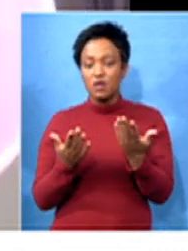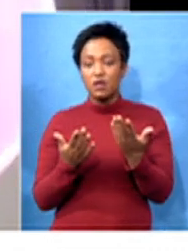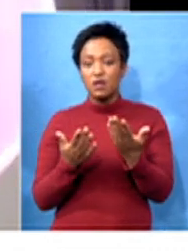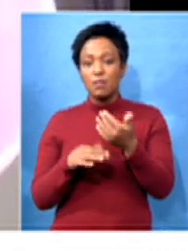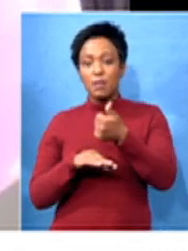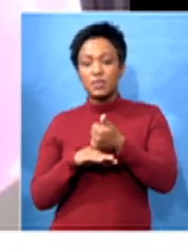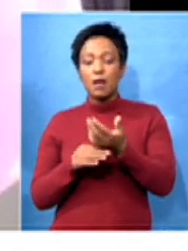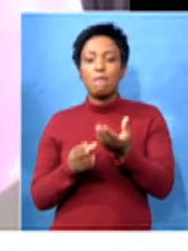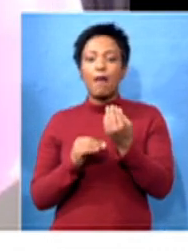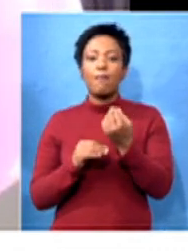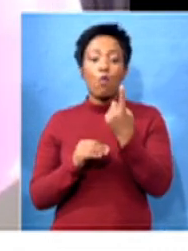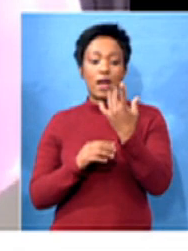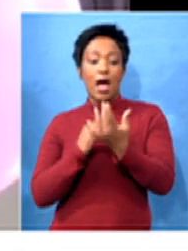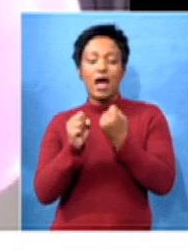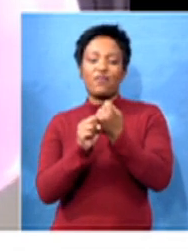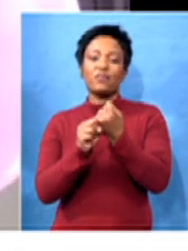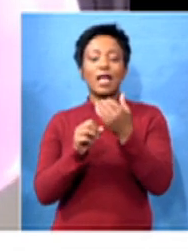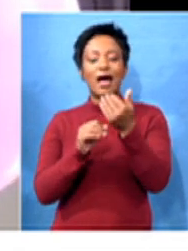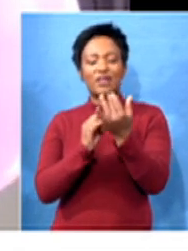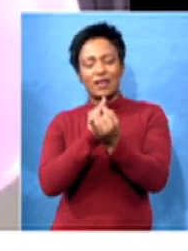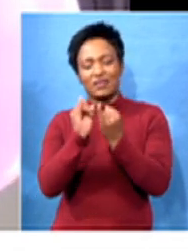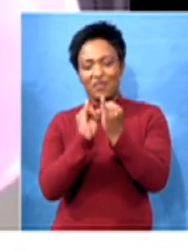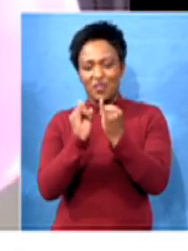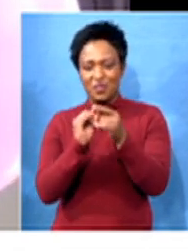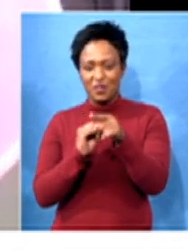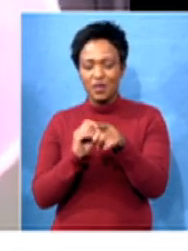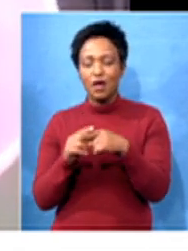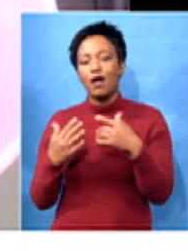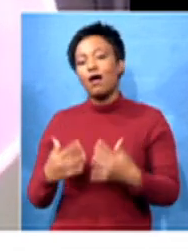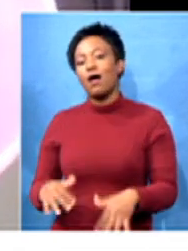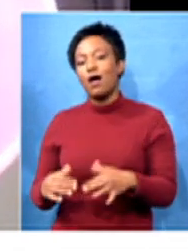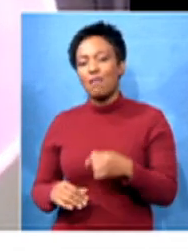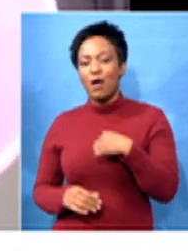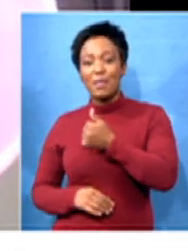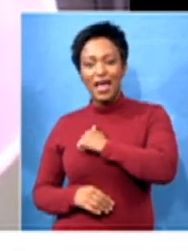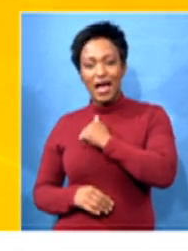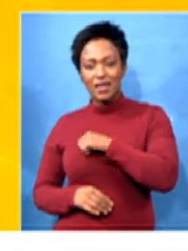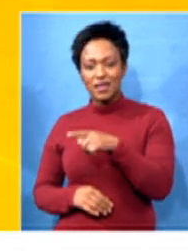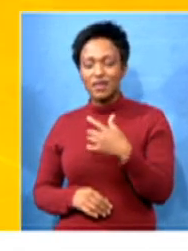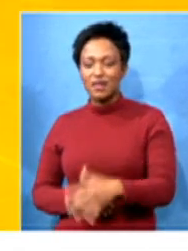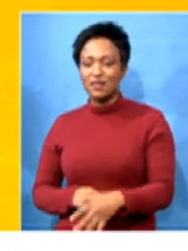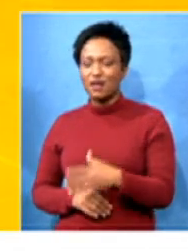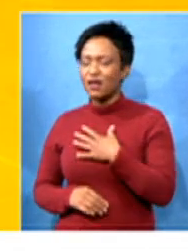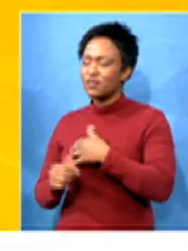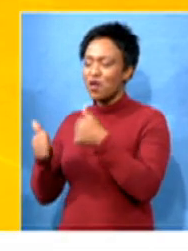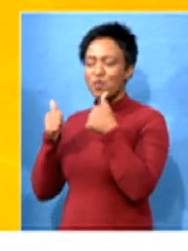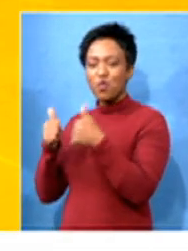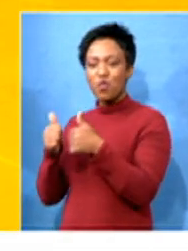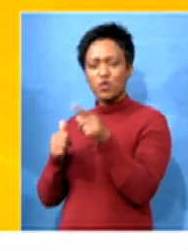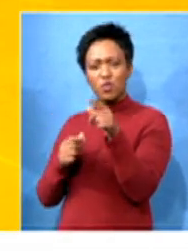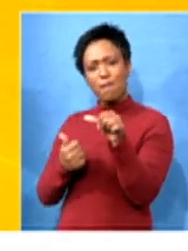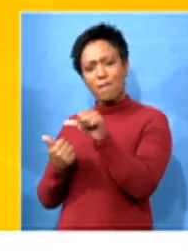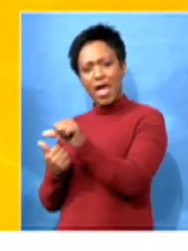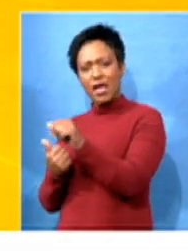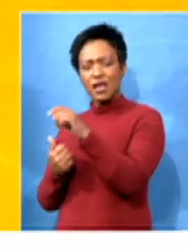this interview, actually. Oh, wow. I'd be so lucky. But Bonang, great to have you back on SABC. And